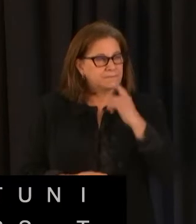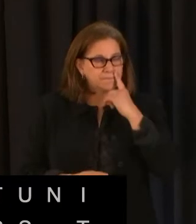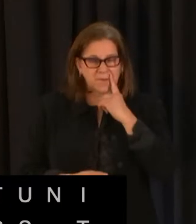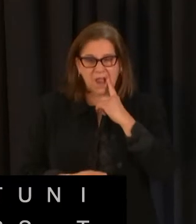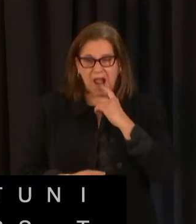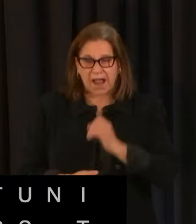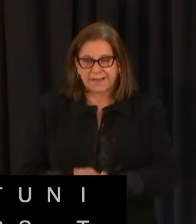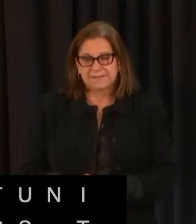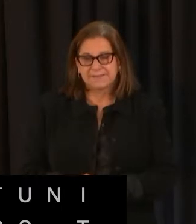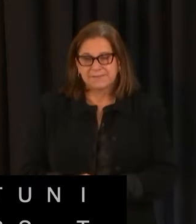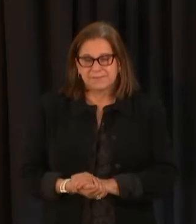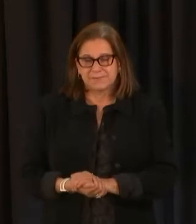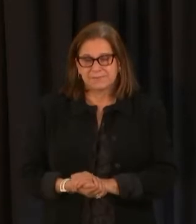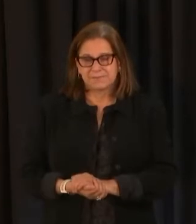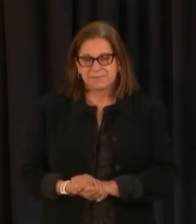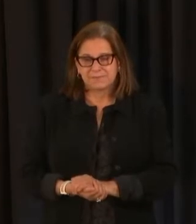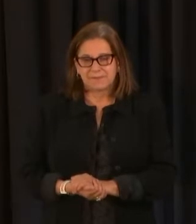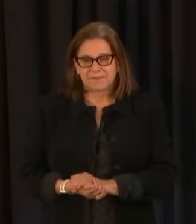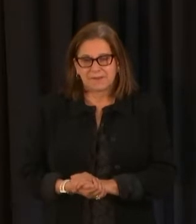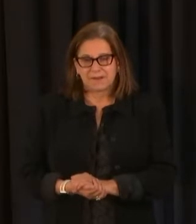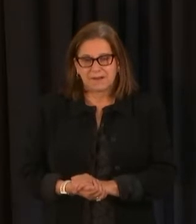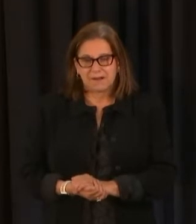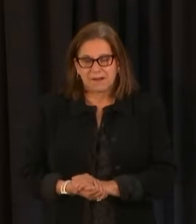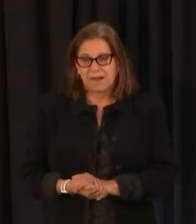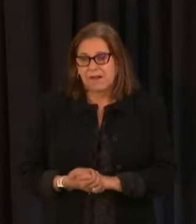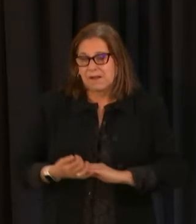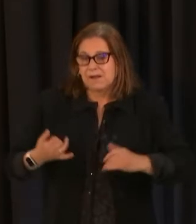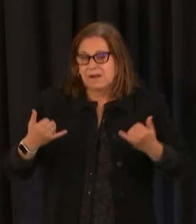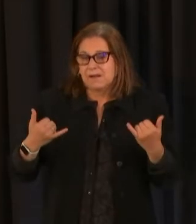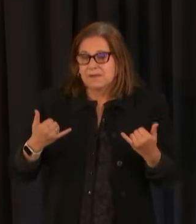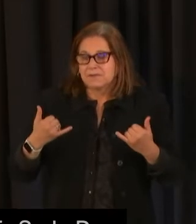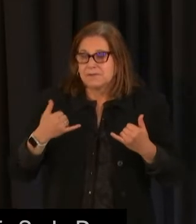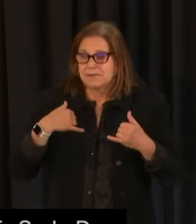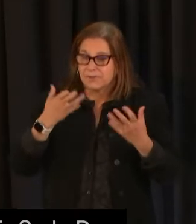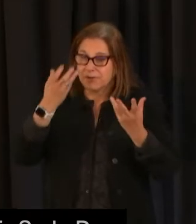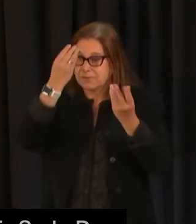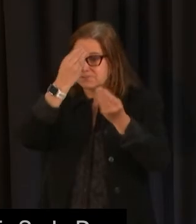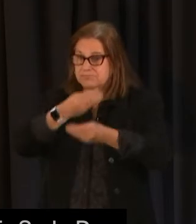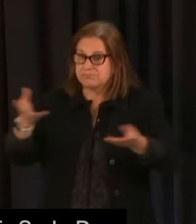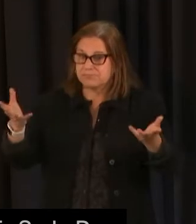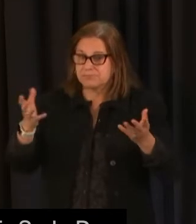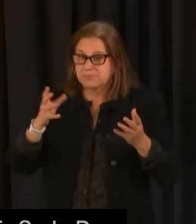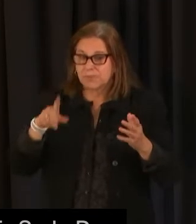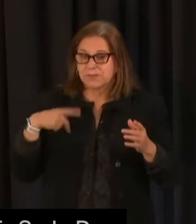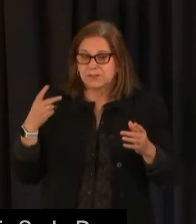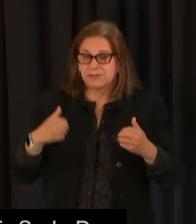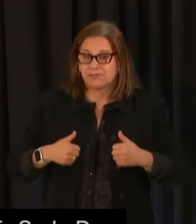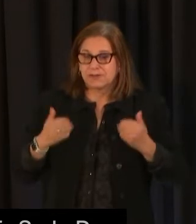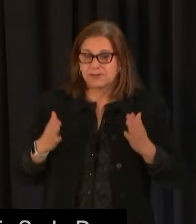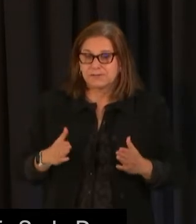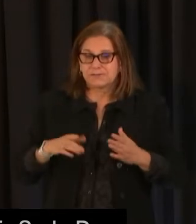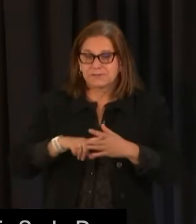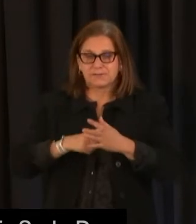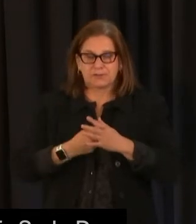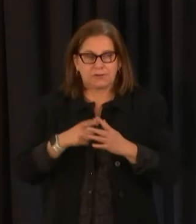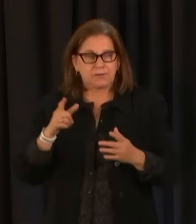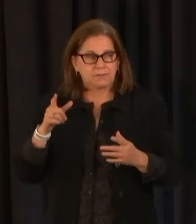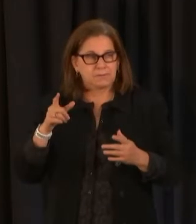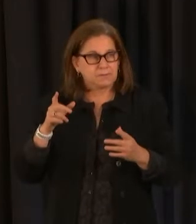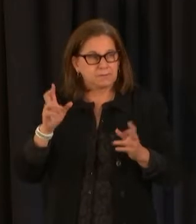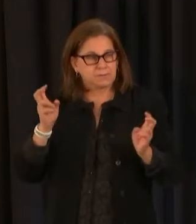We also want to make residents aware that library hours are being expanded starting May